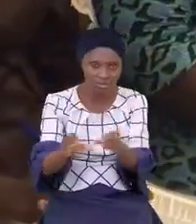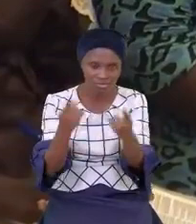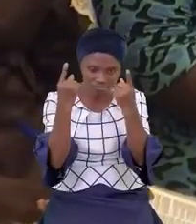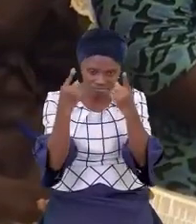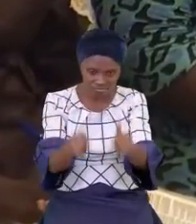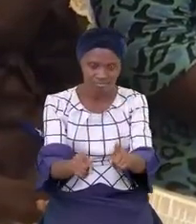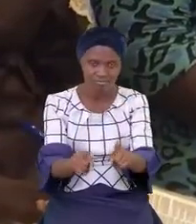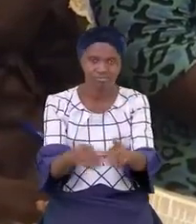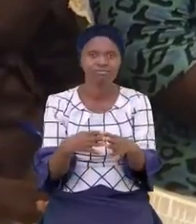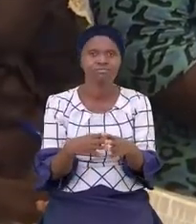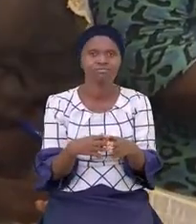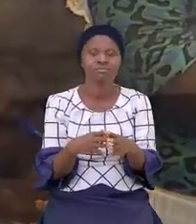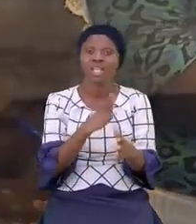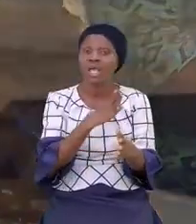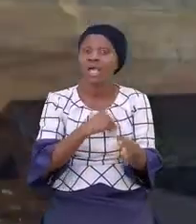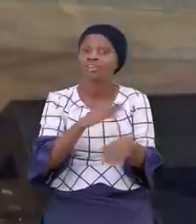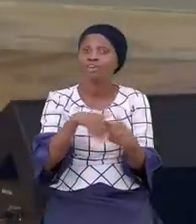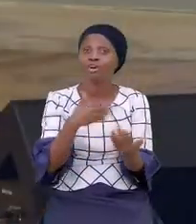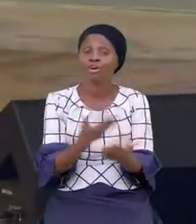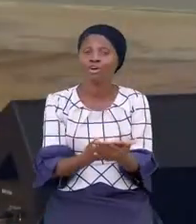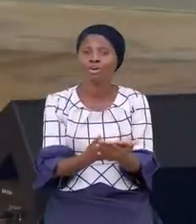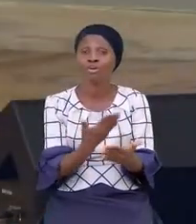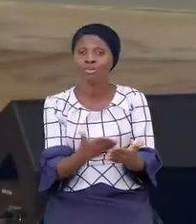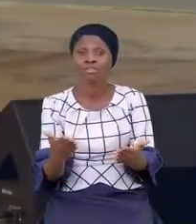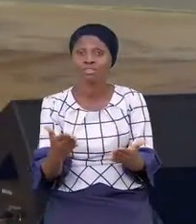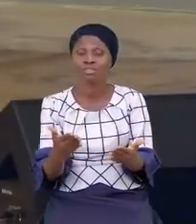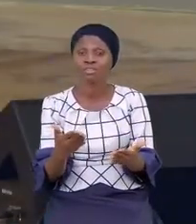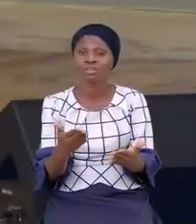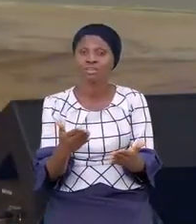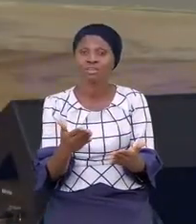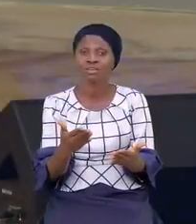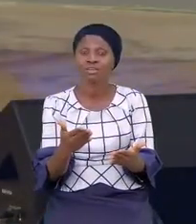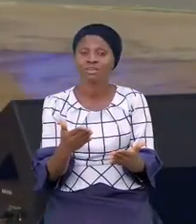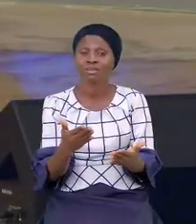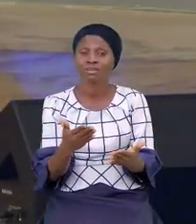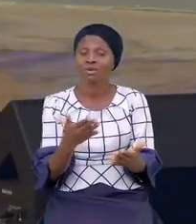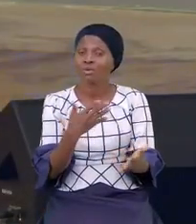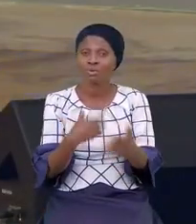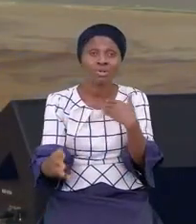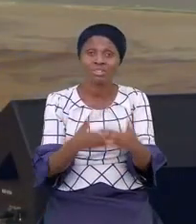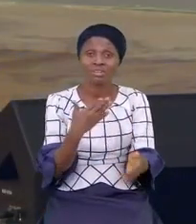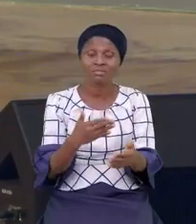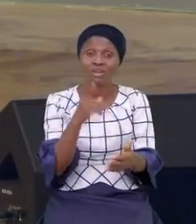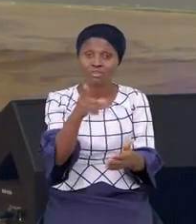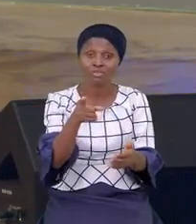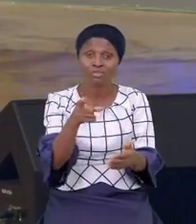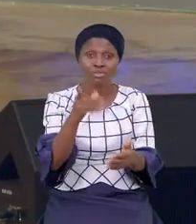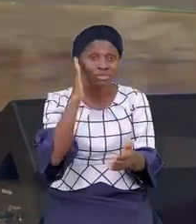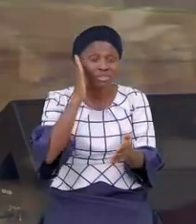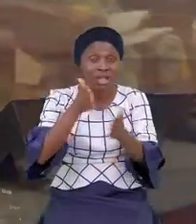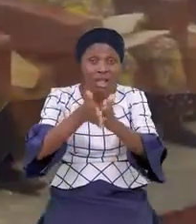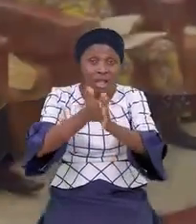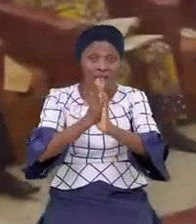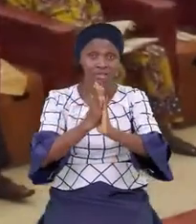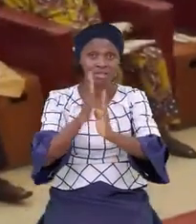done. And all things whatsoever ye shall ask in